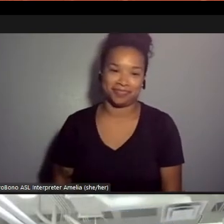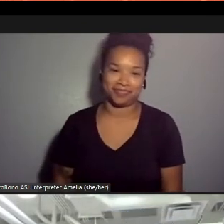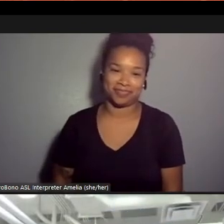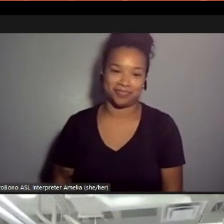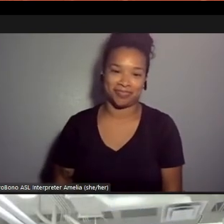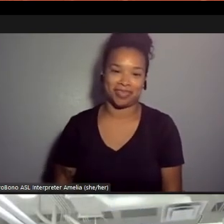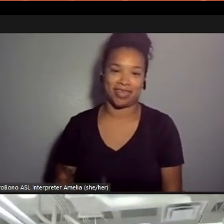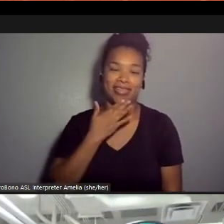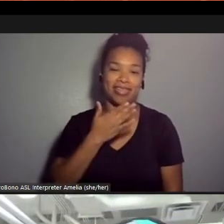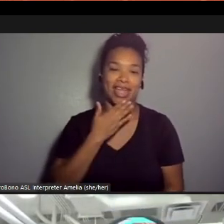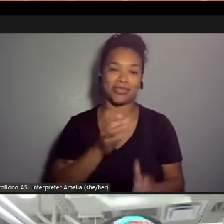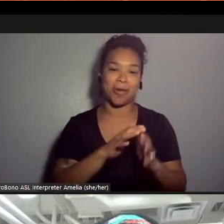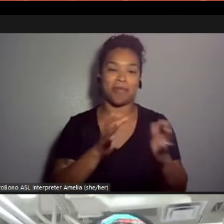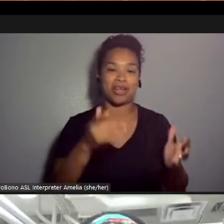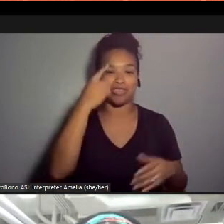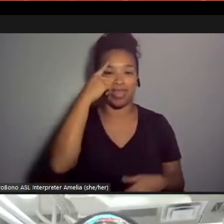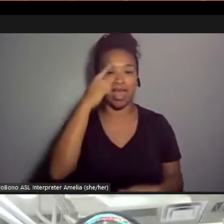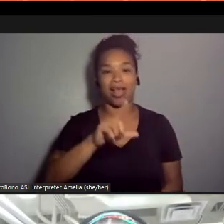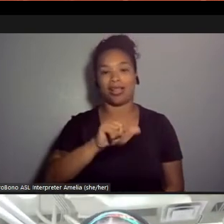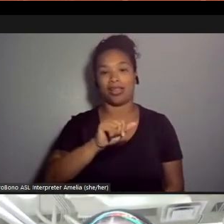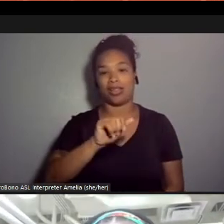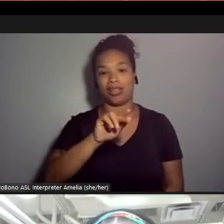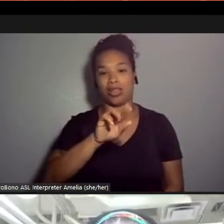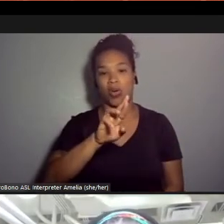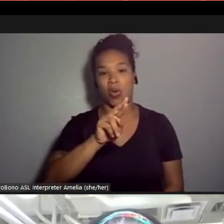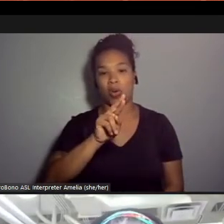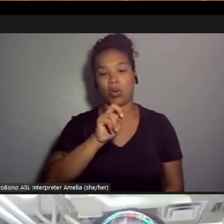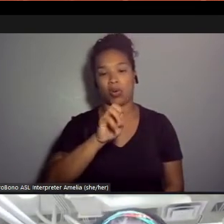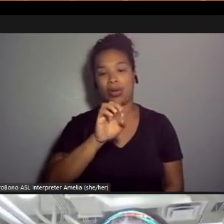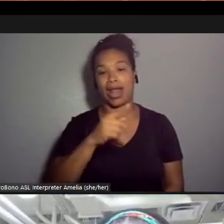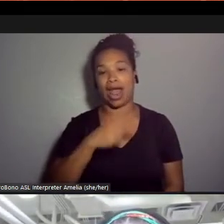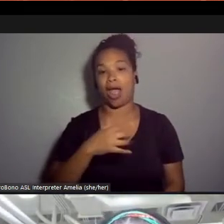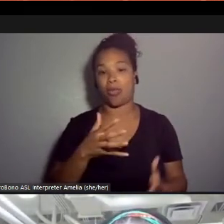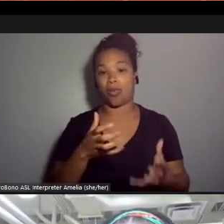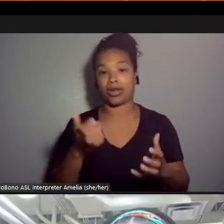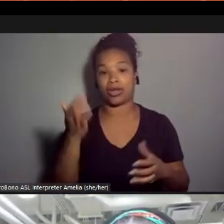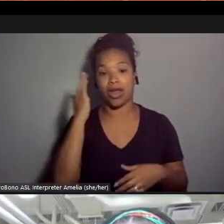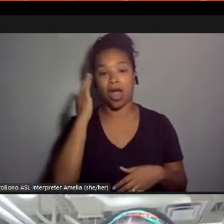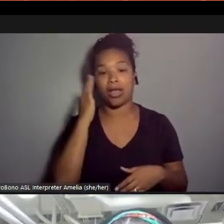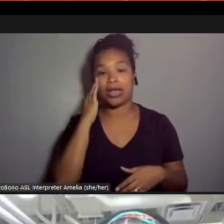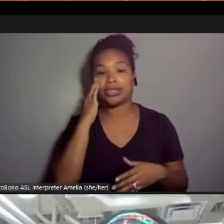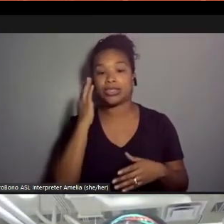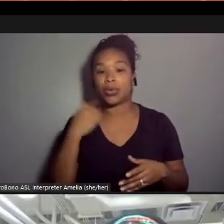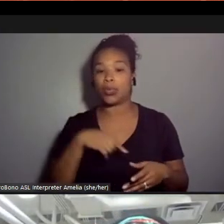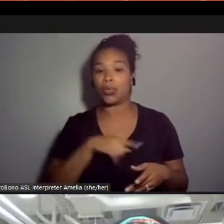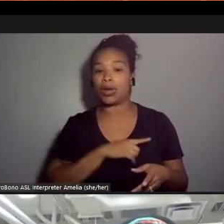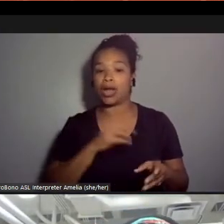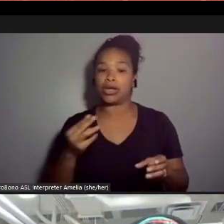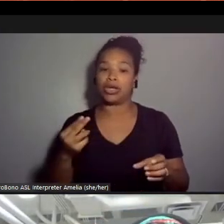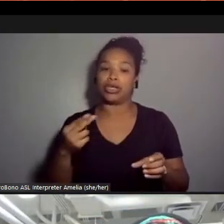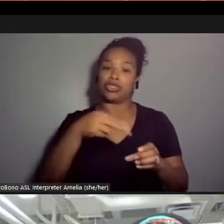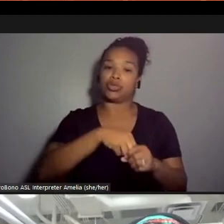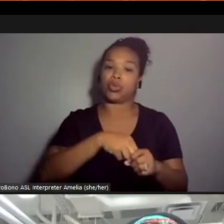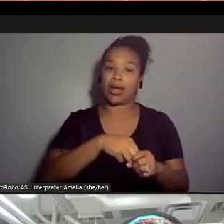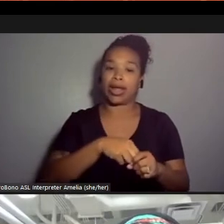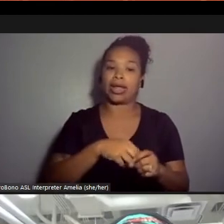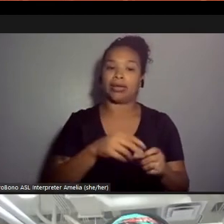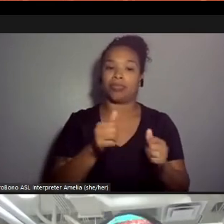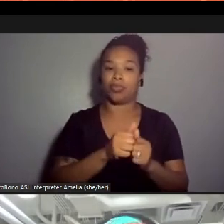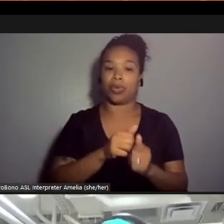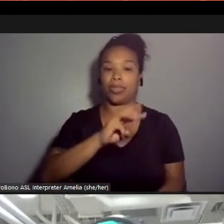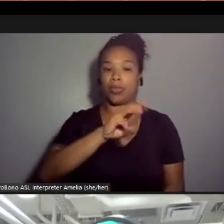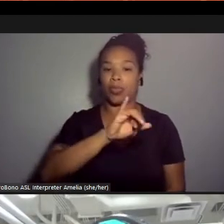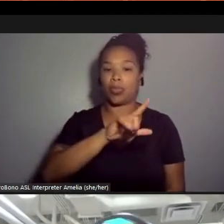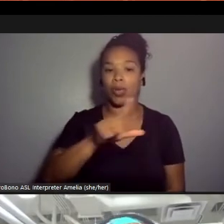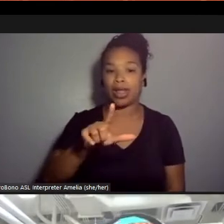And I just want to acknowledge that we've now been joined again by Will and Nicole and Michael. So thank you all for